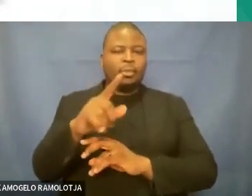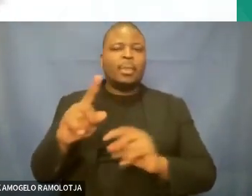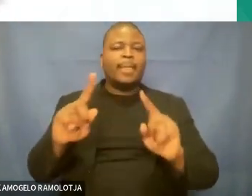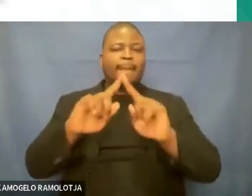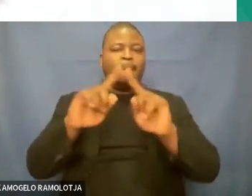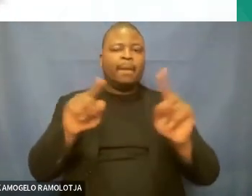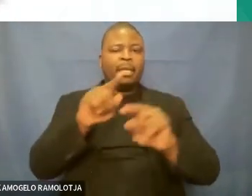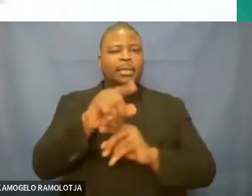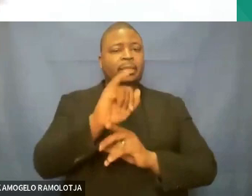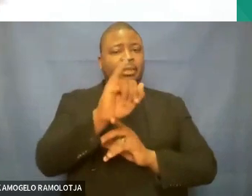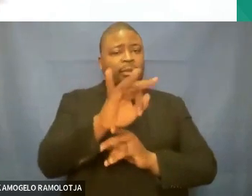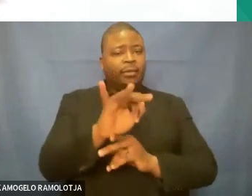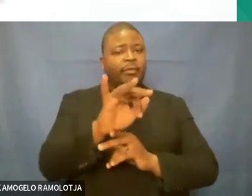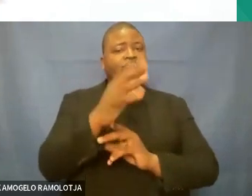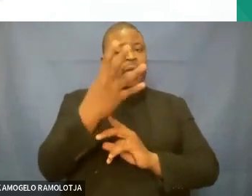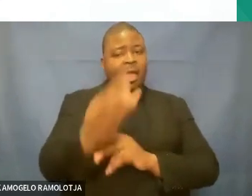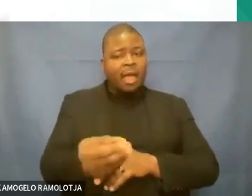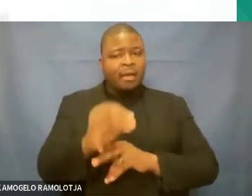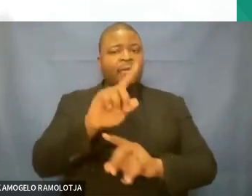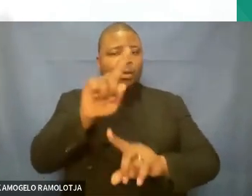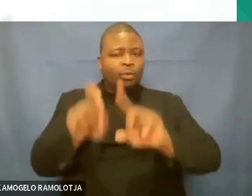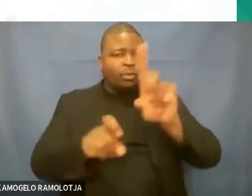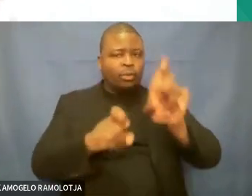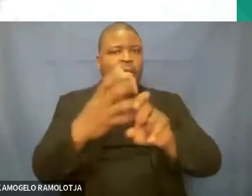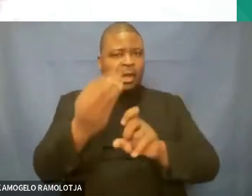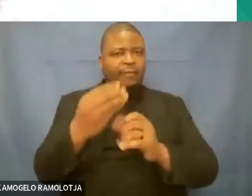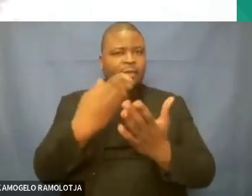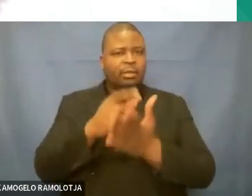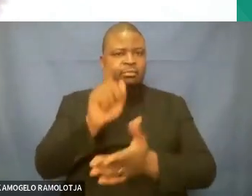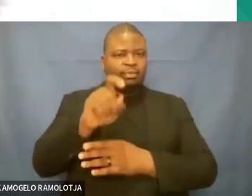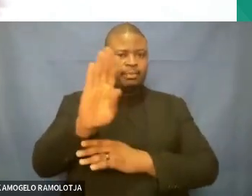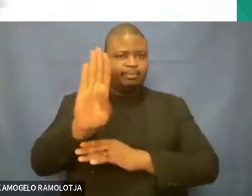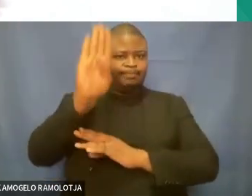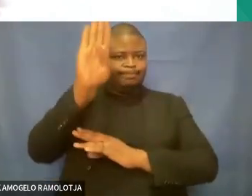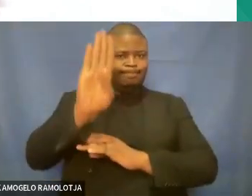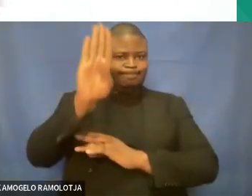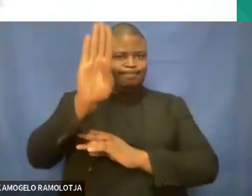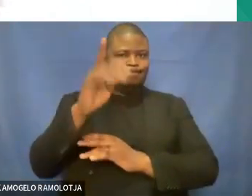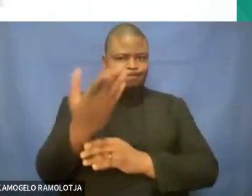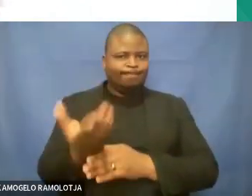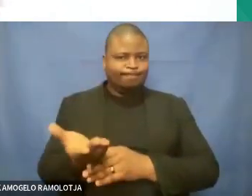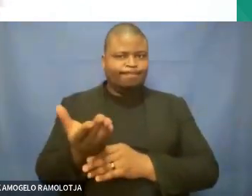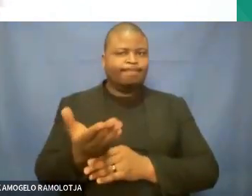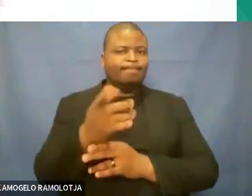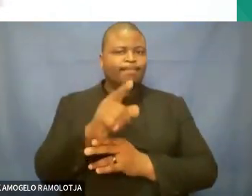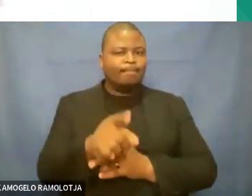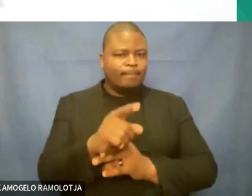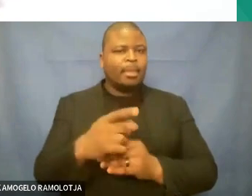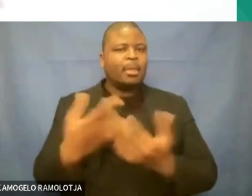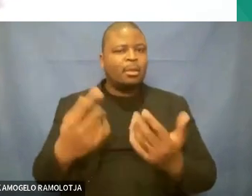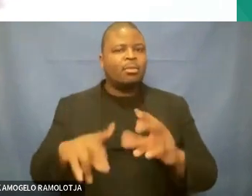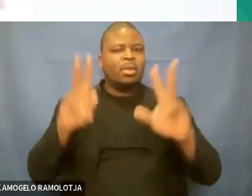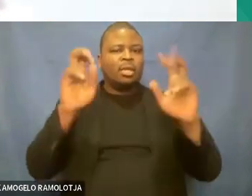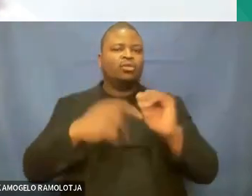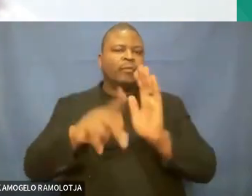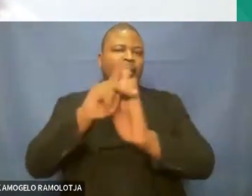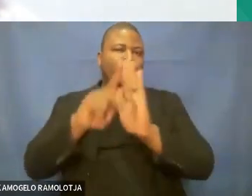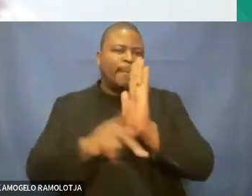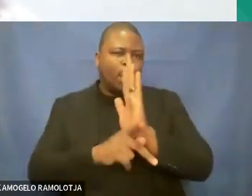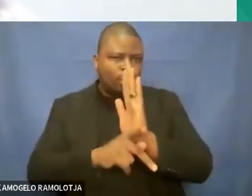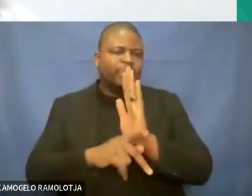have a particular question for Dr. Anam regarding adolescent boys and young men, programmatic and policy gaps.